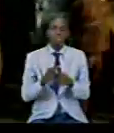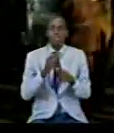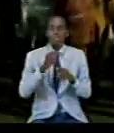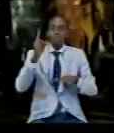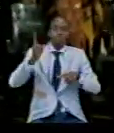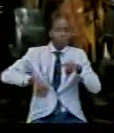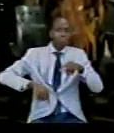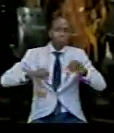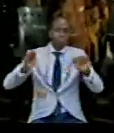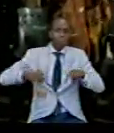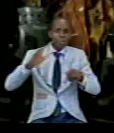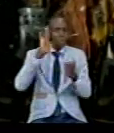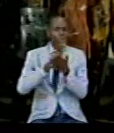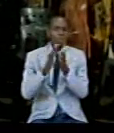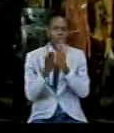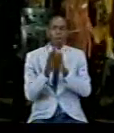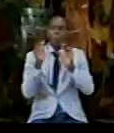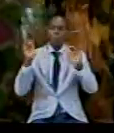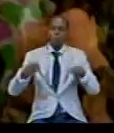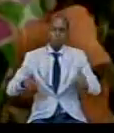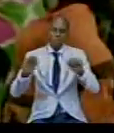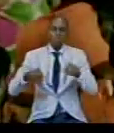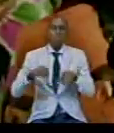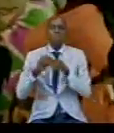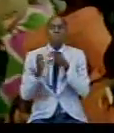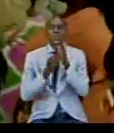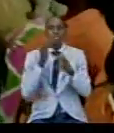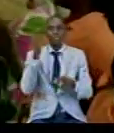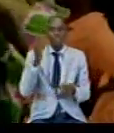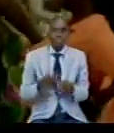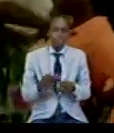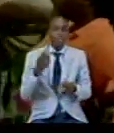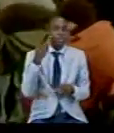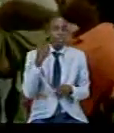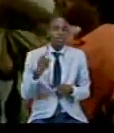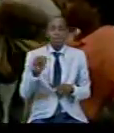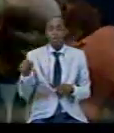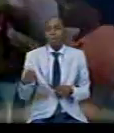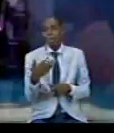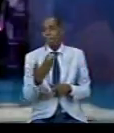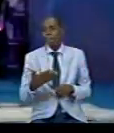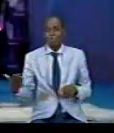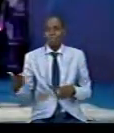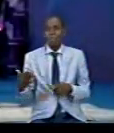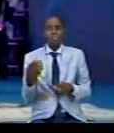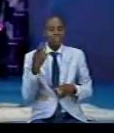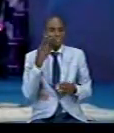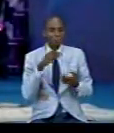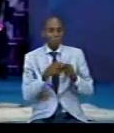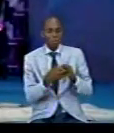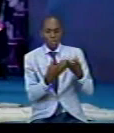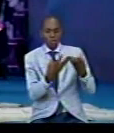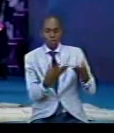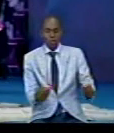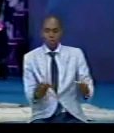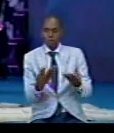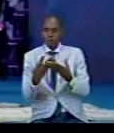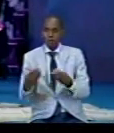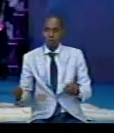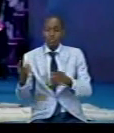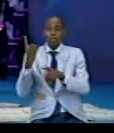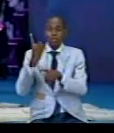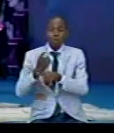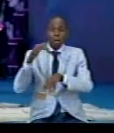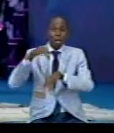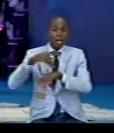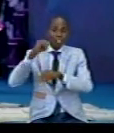Impossibilities will become possible. You've seen those other people whose problems were solved just at the mention of the